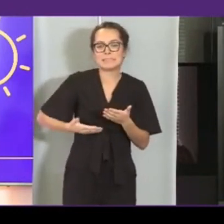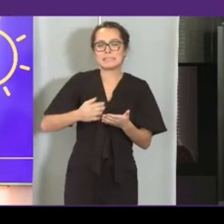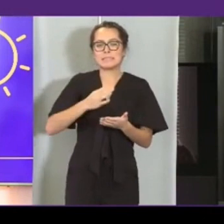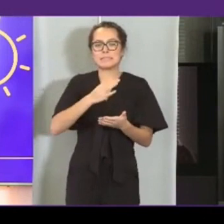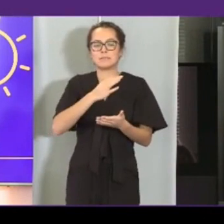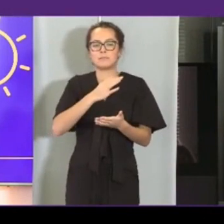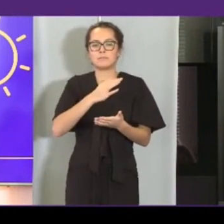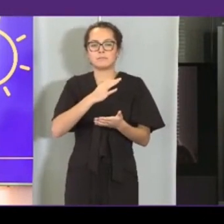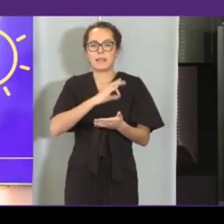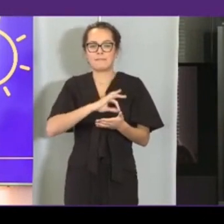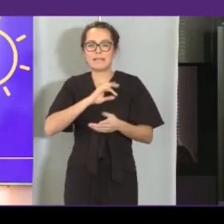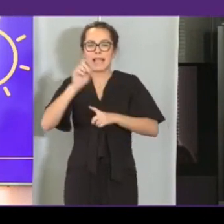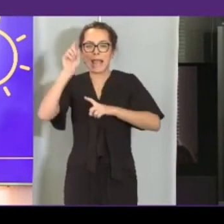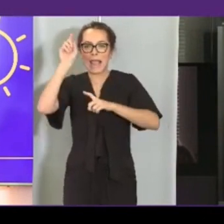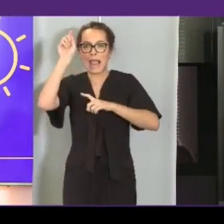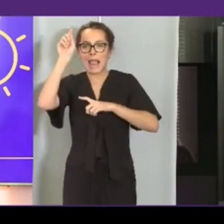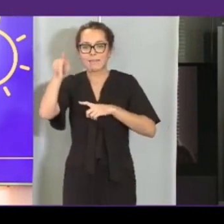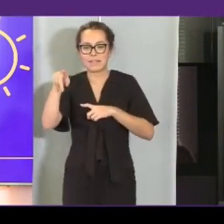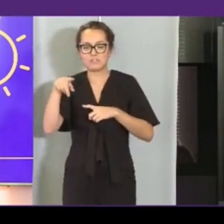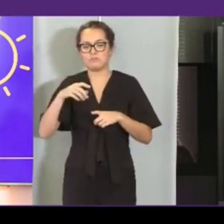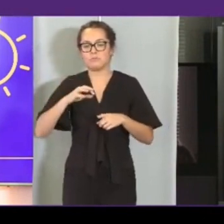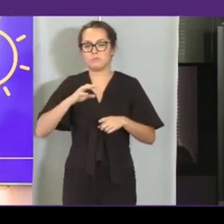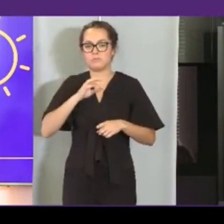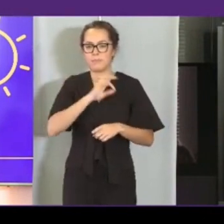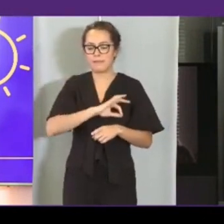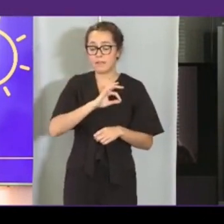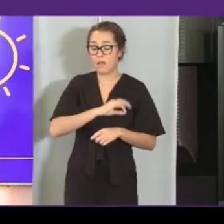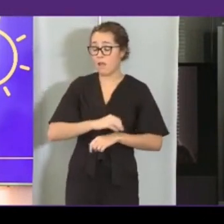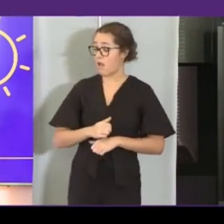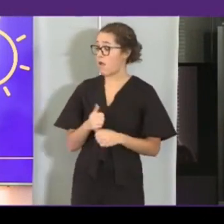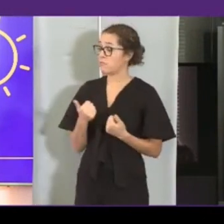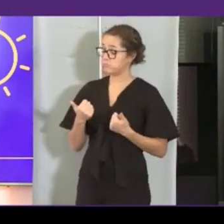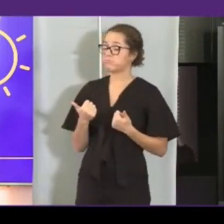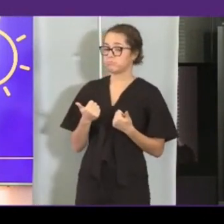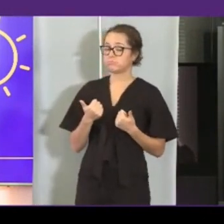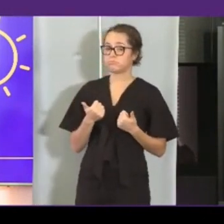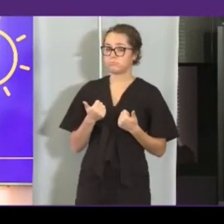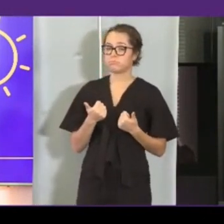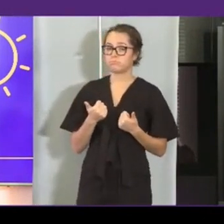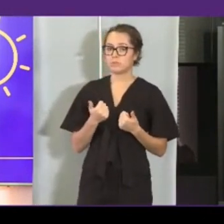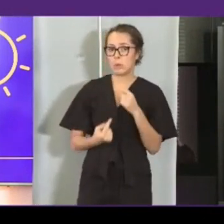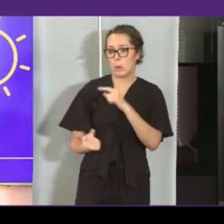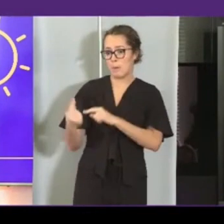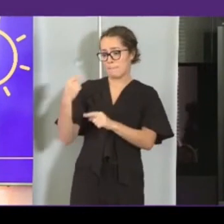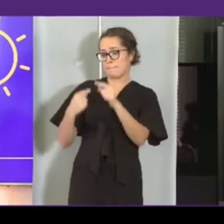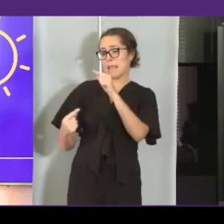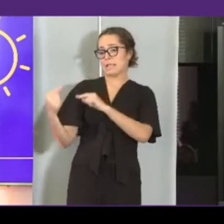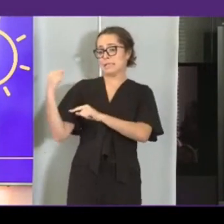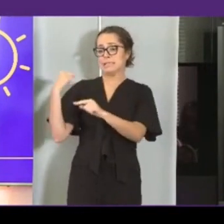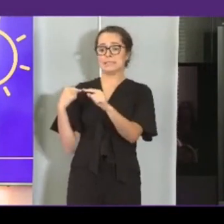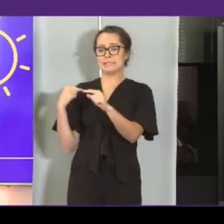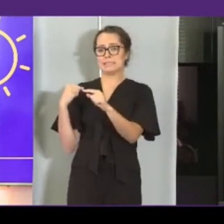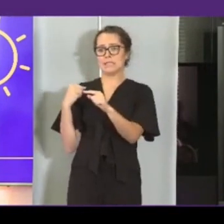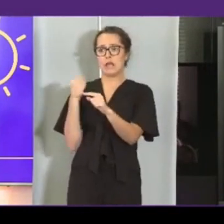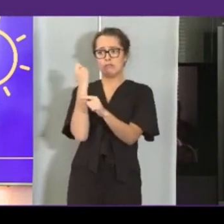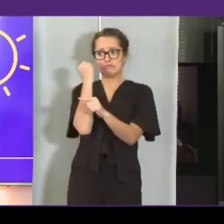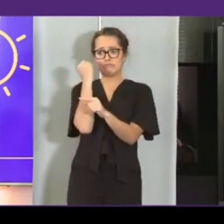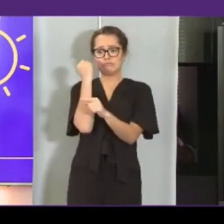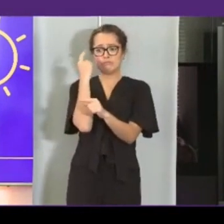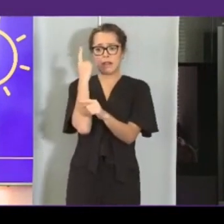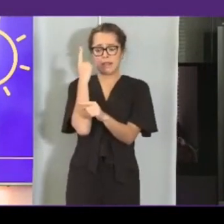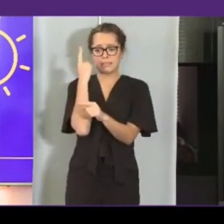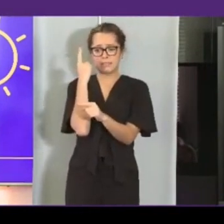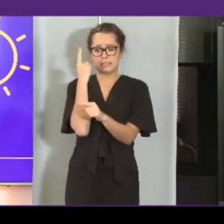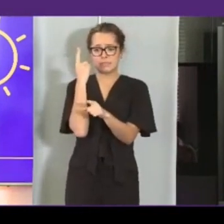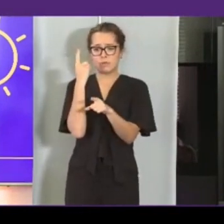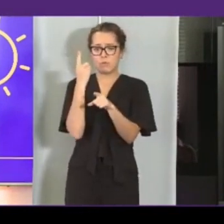as also innovation benefit. Cool. So I'm just going to rewind slightly, because I've just realised we were talking to Jessica